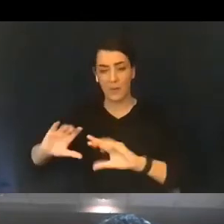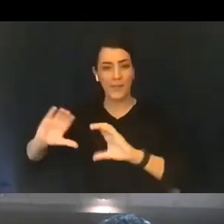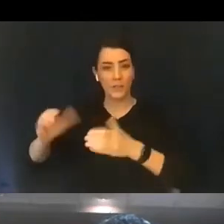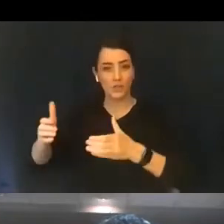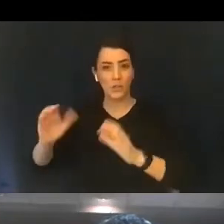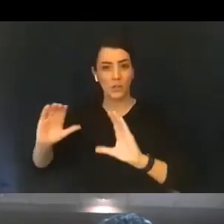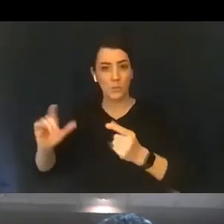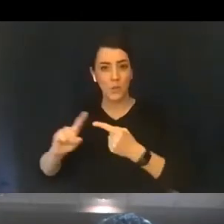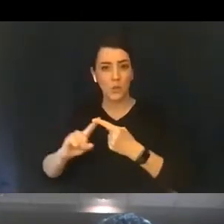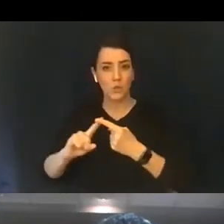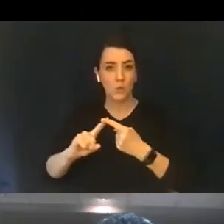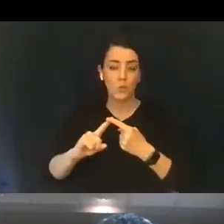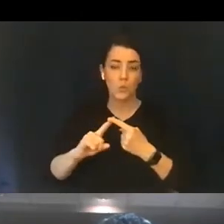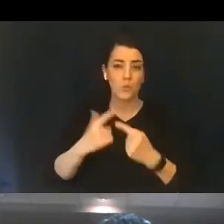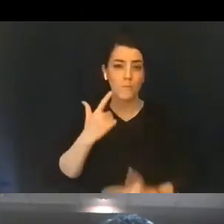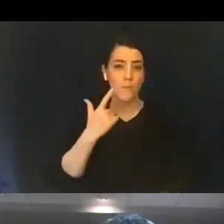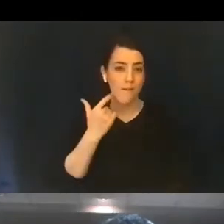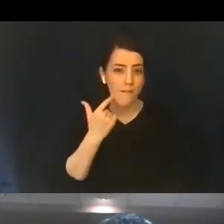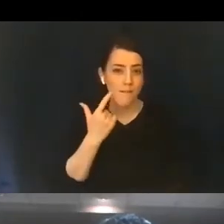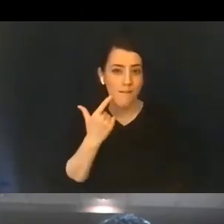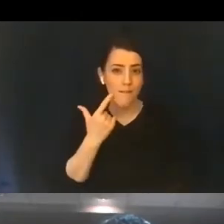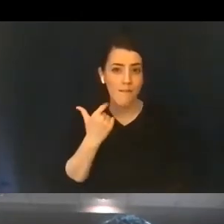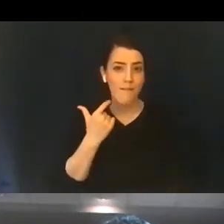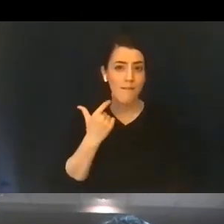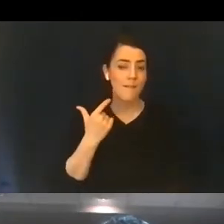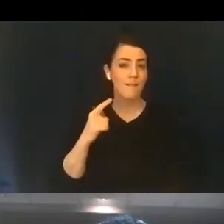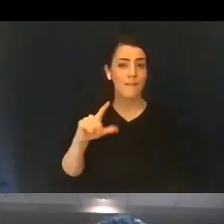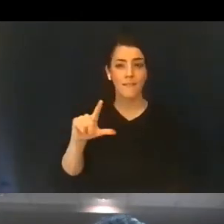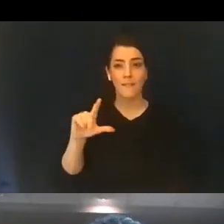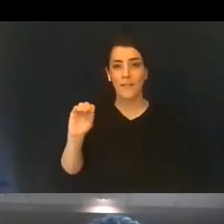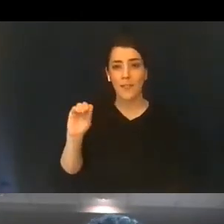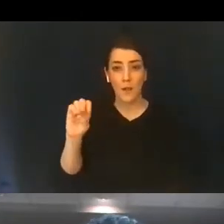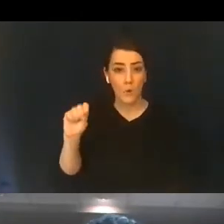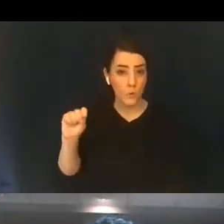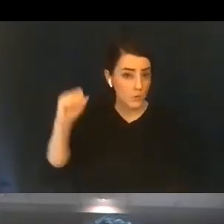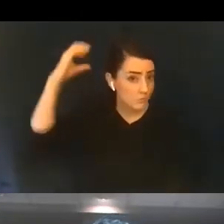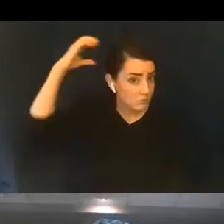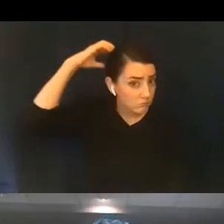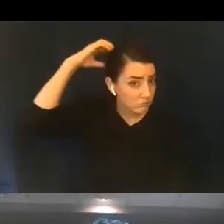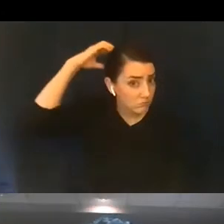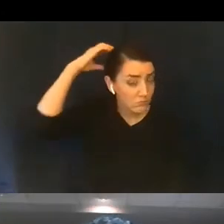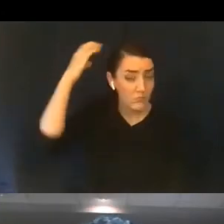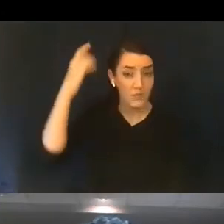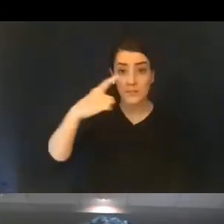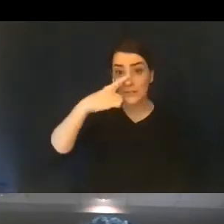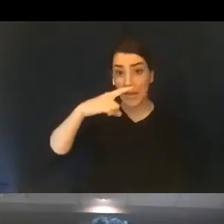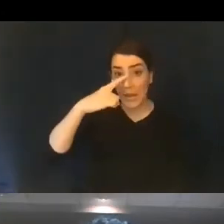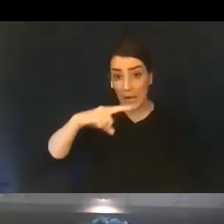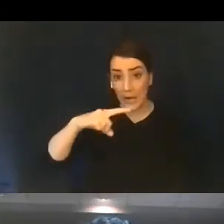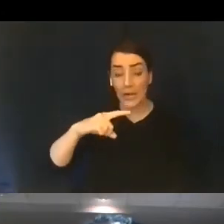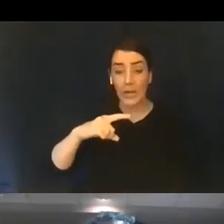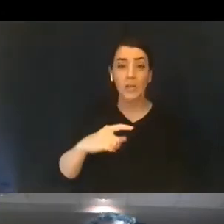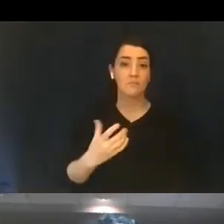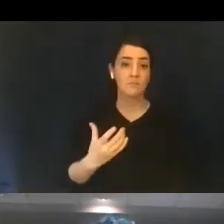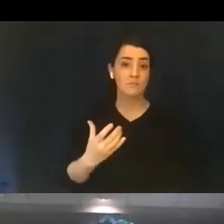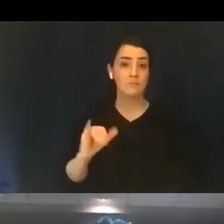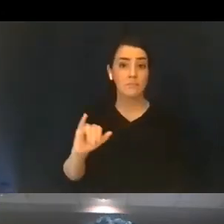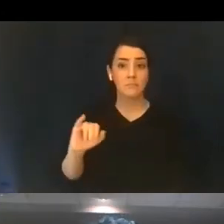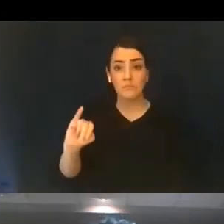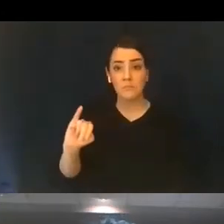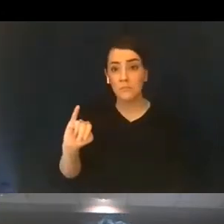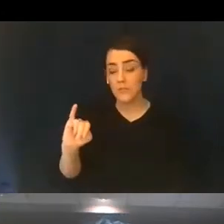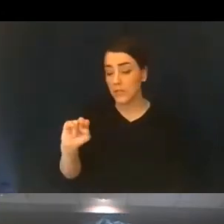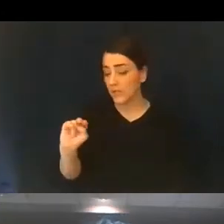the Laotian, the Thais, Indonesians, with perhaps the Vietnamese